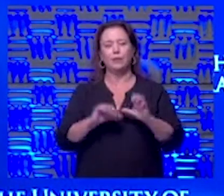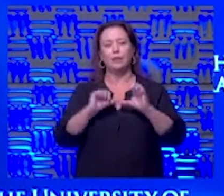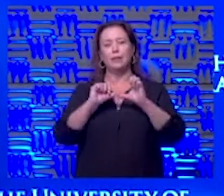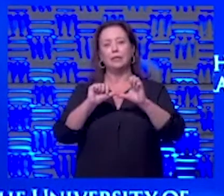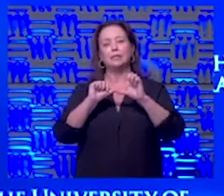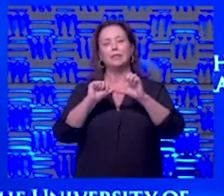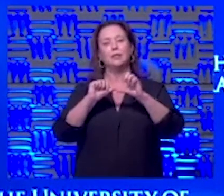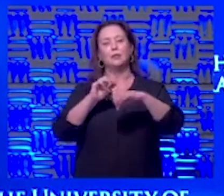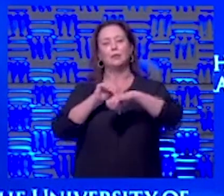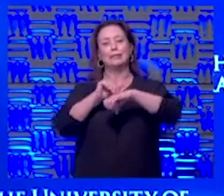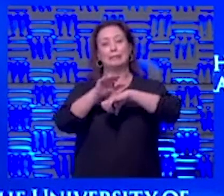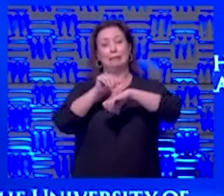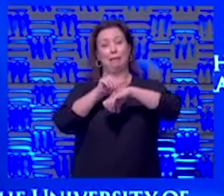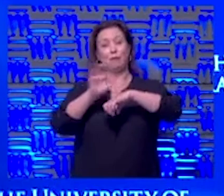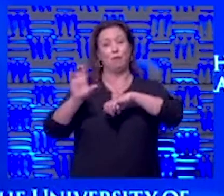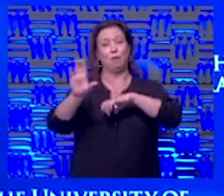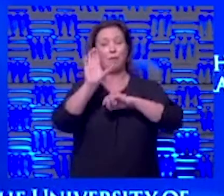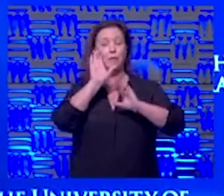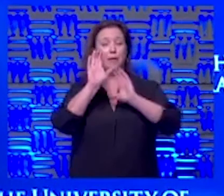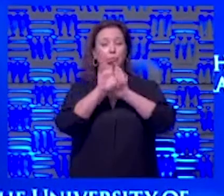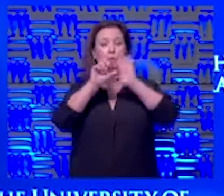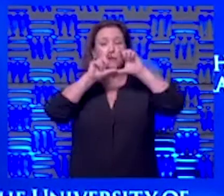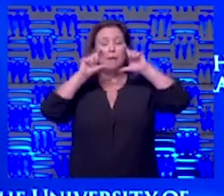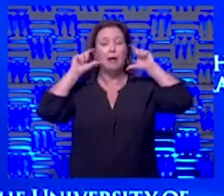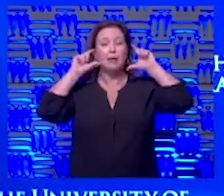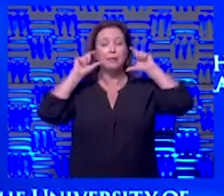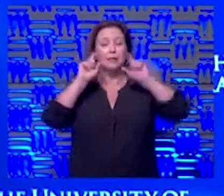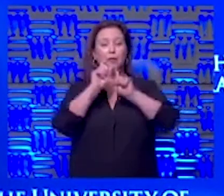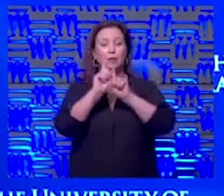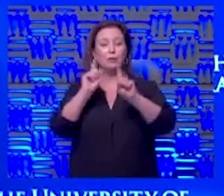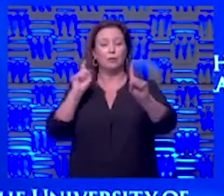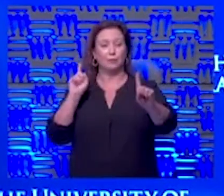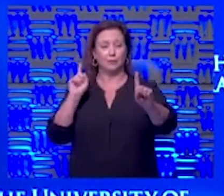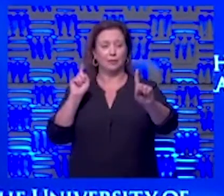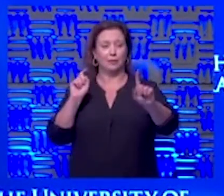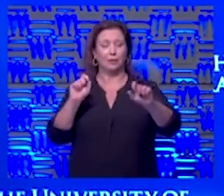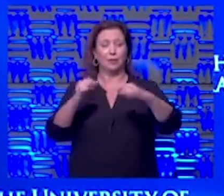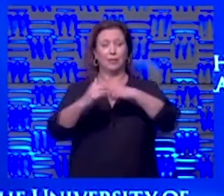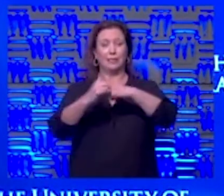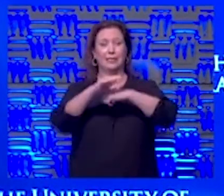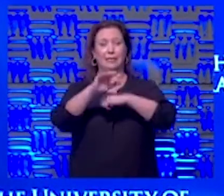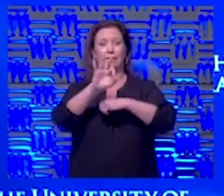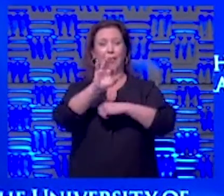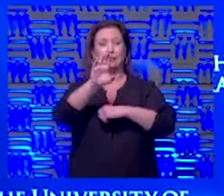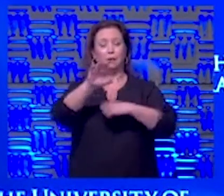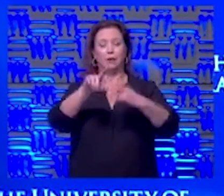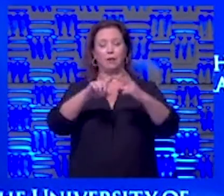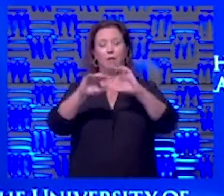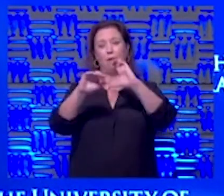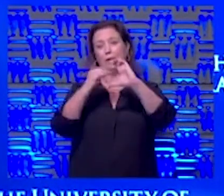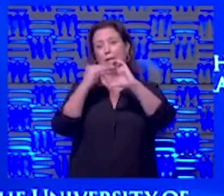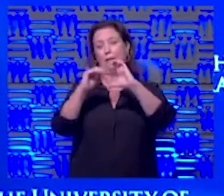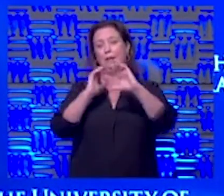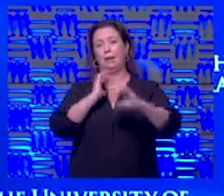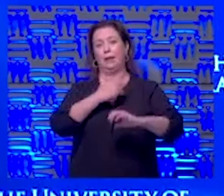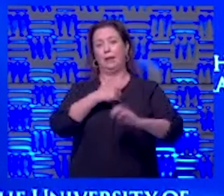to send us your photos of your mask wearing and your social distancing. You can send it to the Facebook or email us